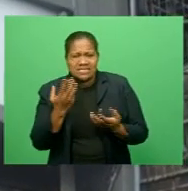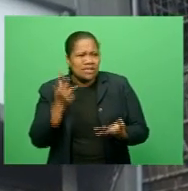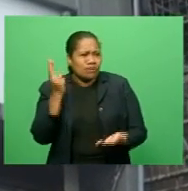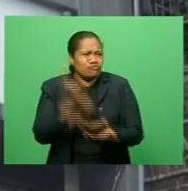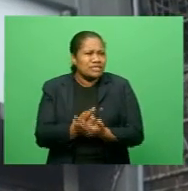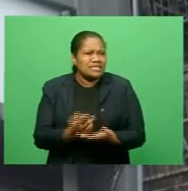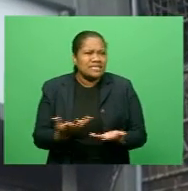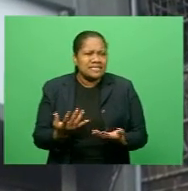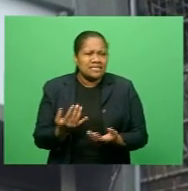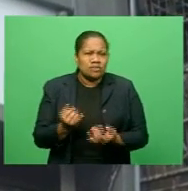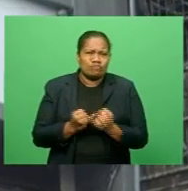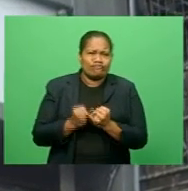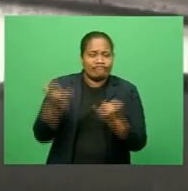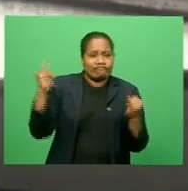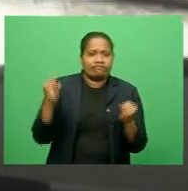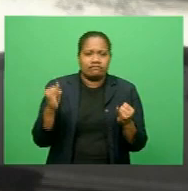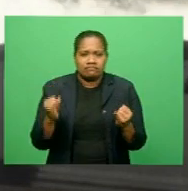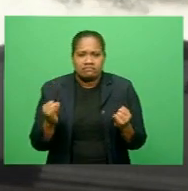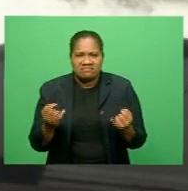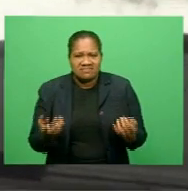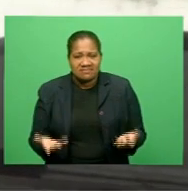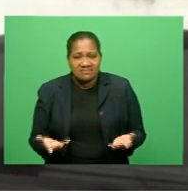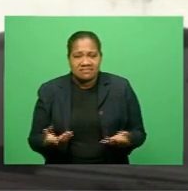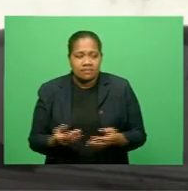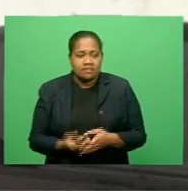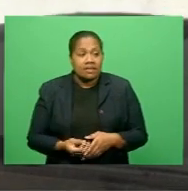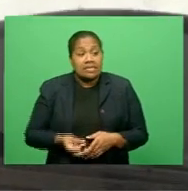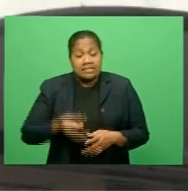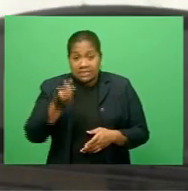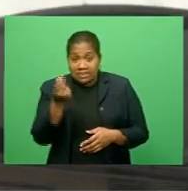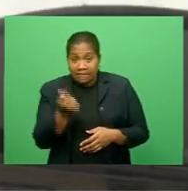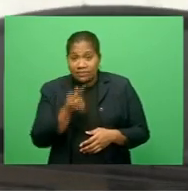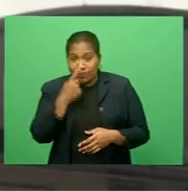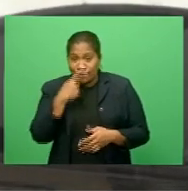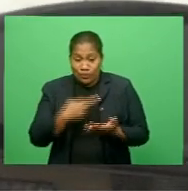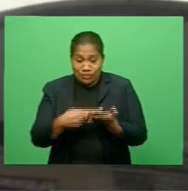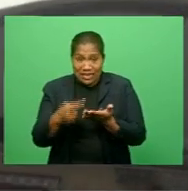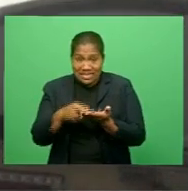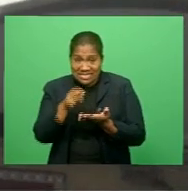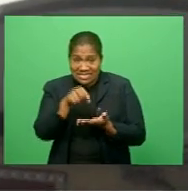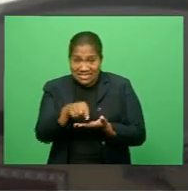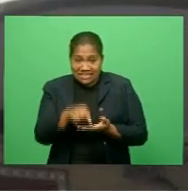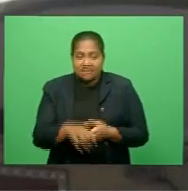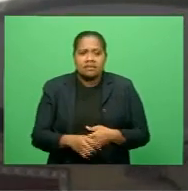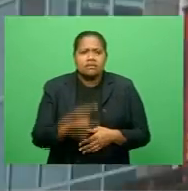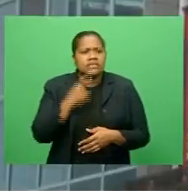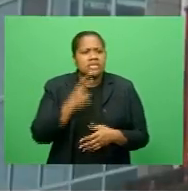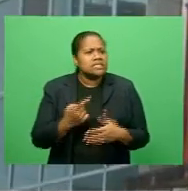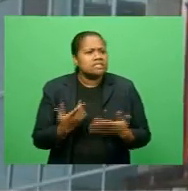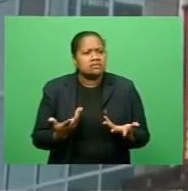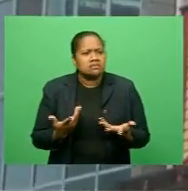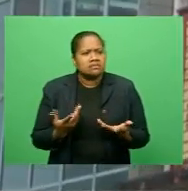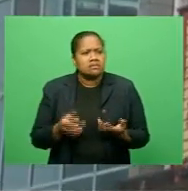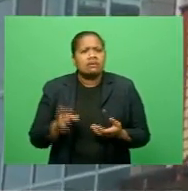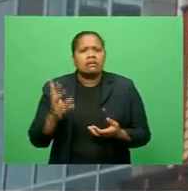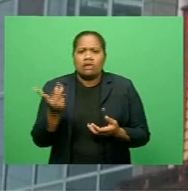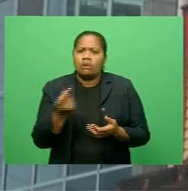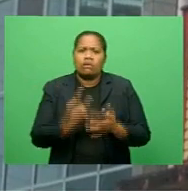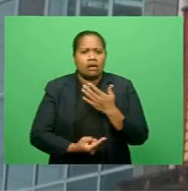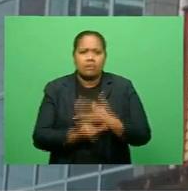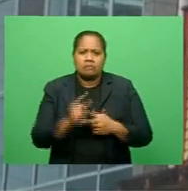bad, terrible condition. Some of the tenants who spoke on the condition of anonymity says they are being charged